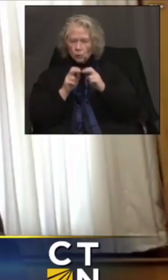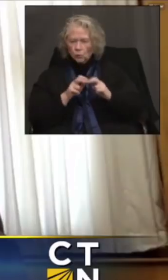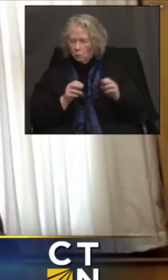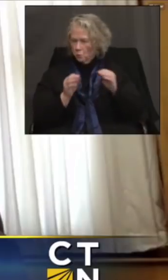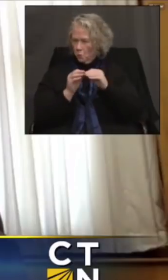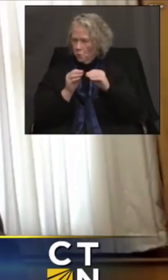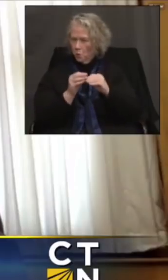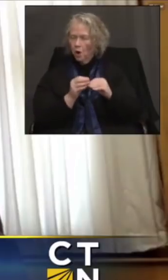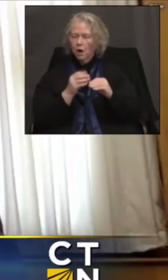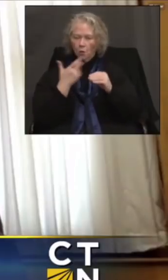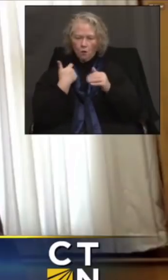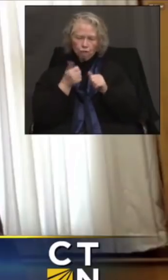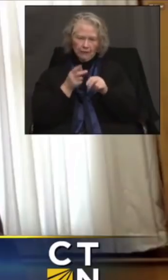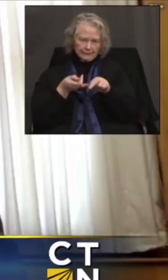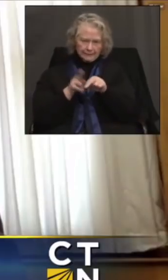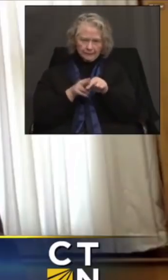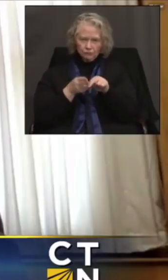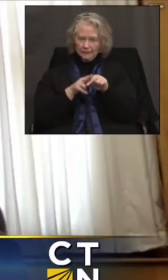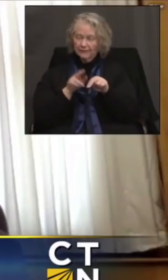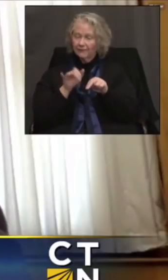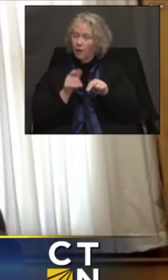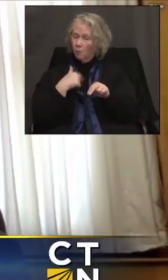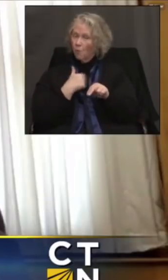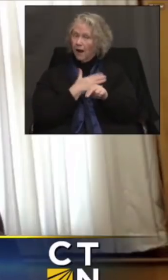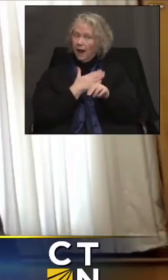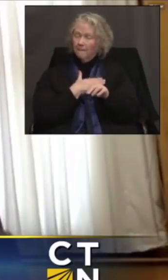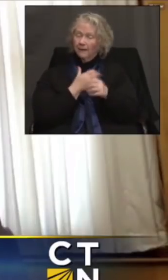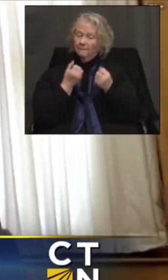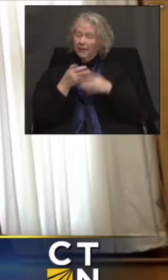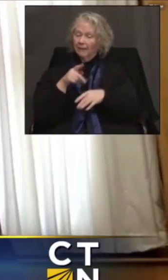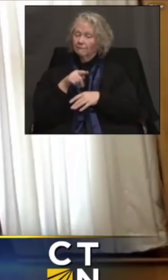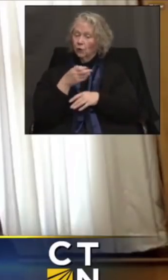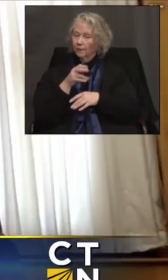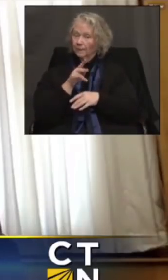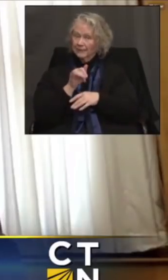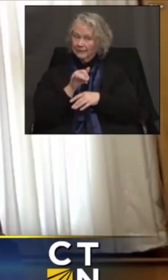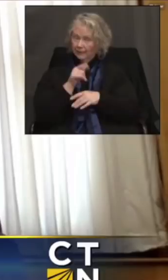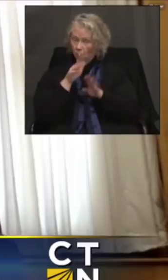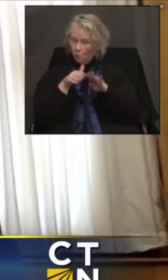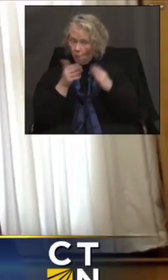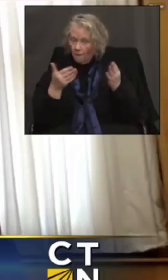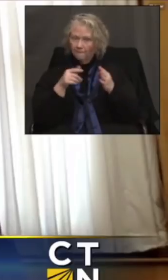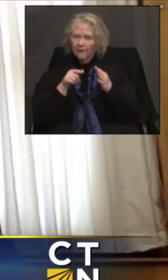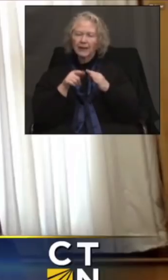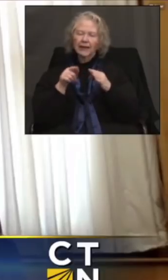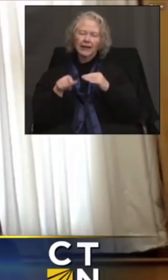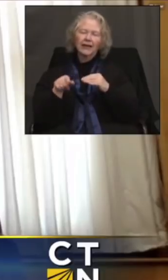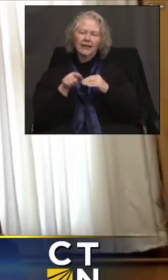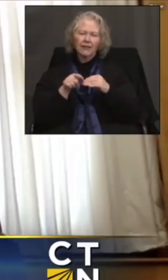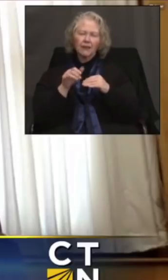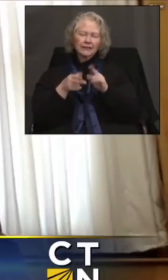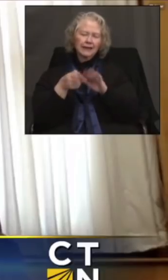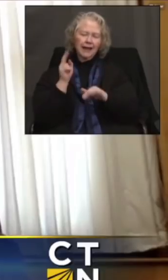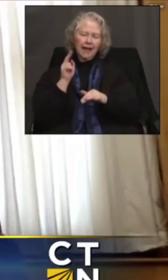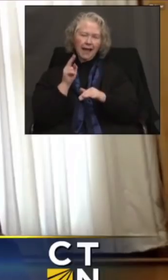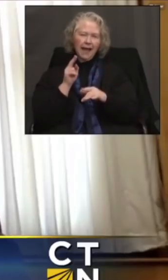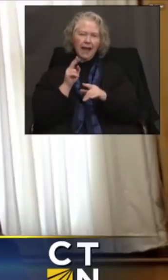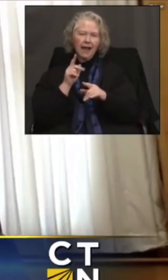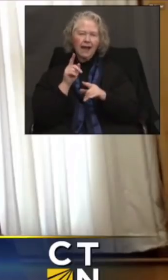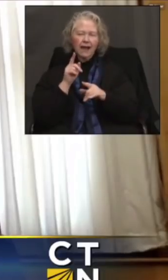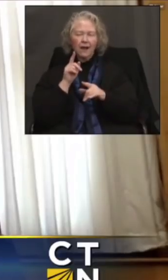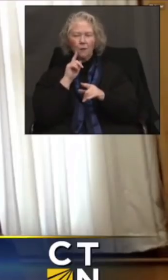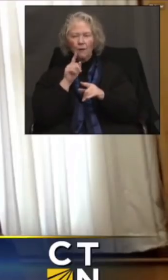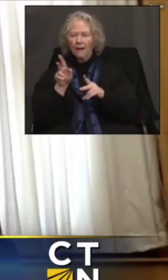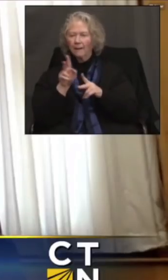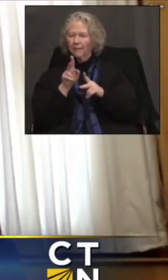goal of moving those numbers up. We're glad that they located many of the pharmacies that they opened in those high SBI zip codes. But we need to do more to